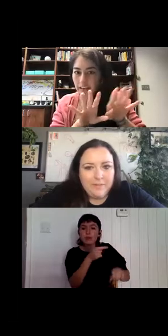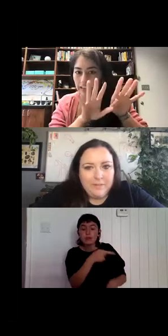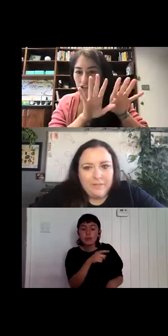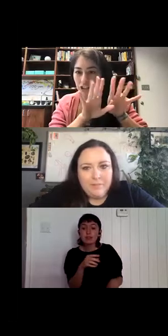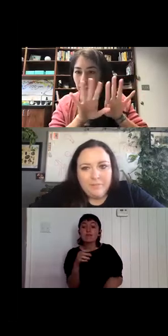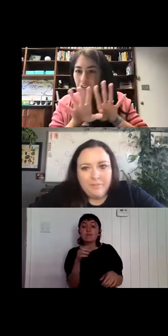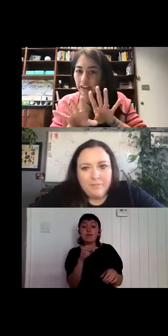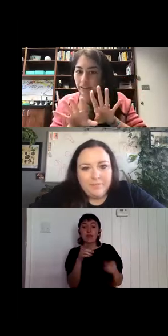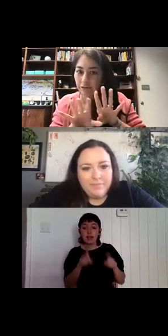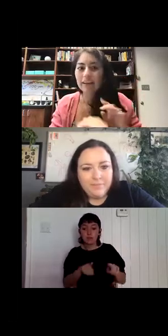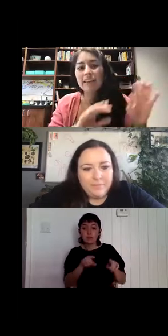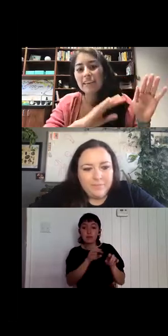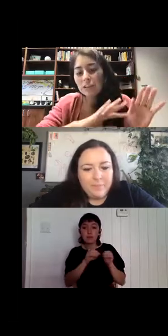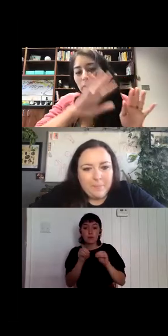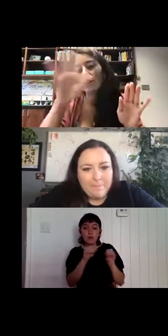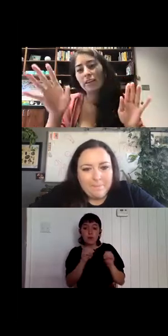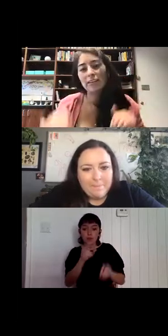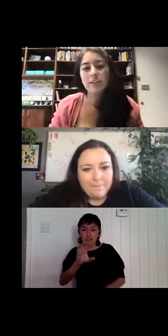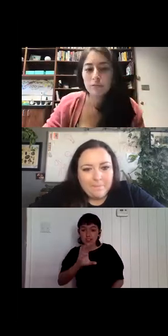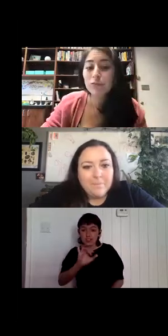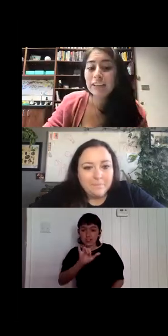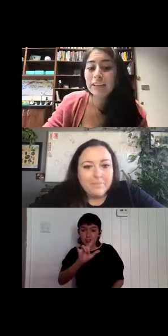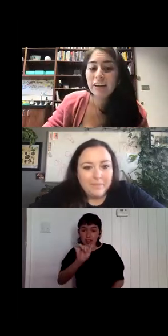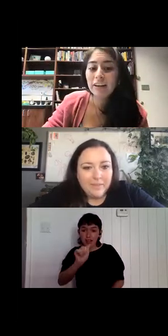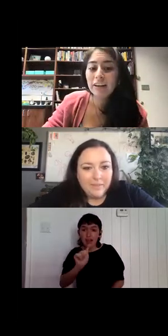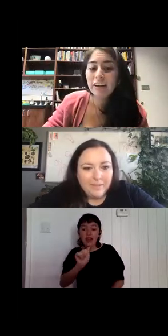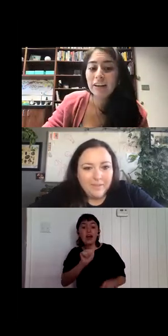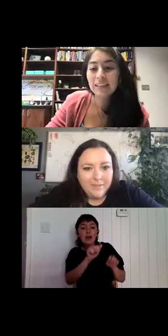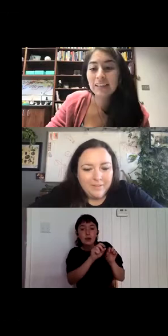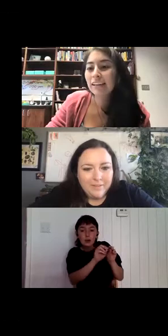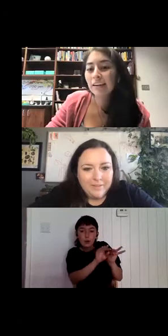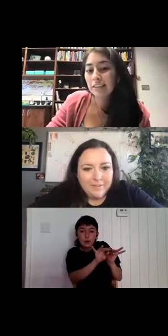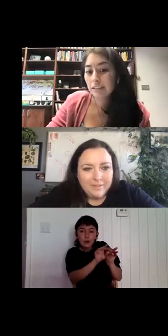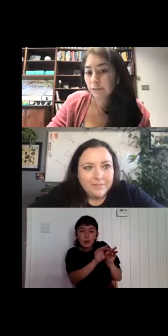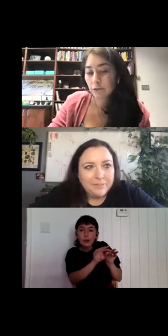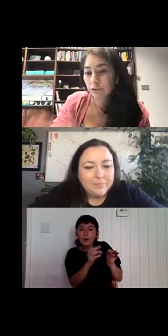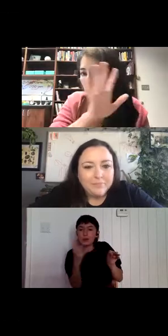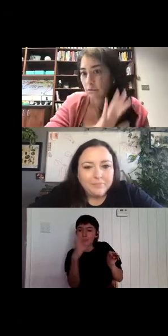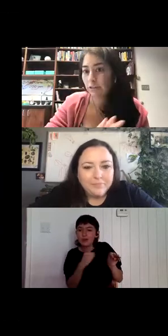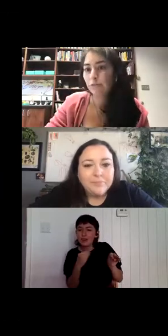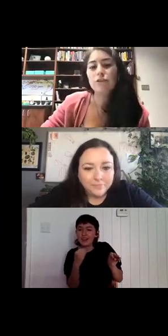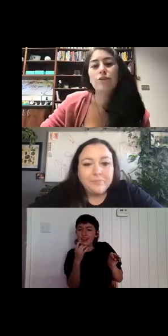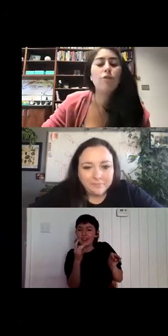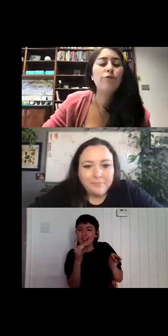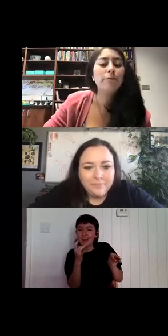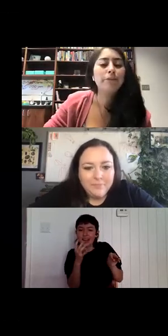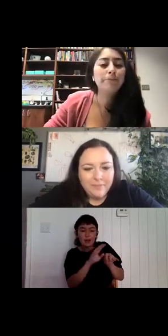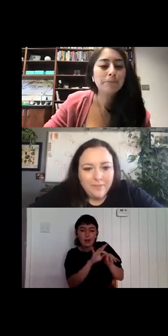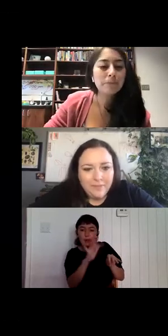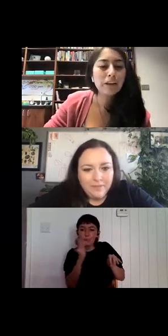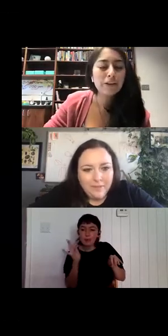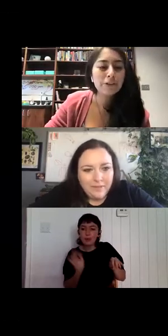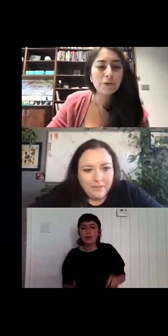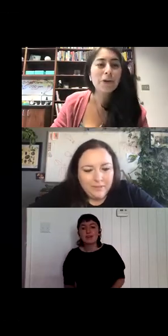cilia, it's changing how the light refracts. And that's why you get that pretty color if you ever see a tinafore. tinafore is their whole family.